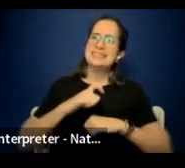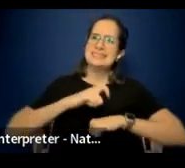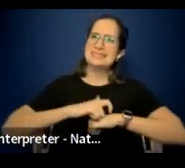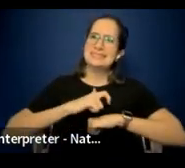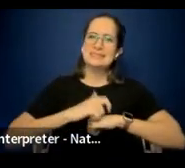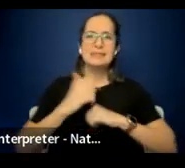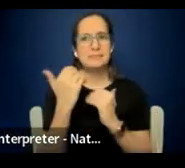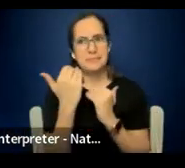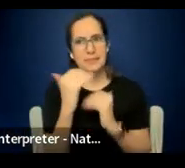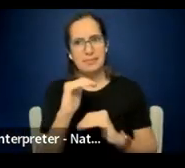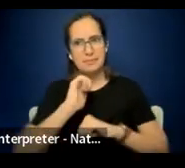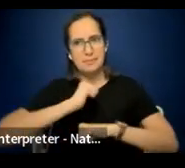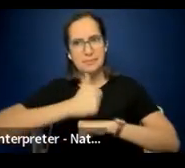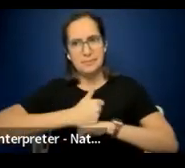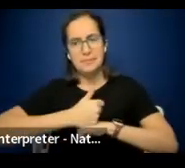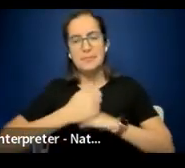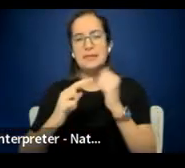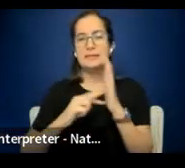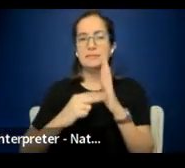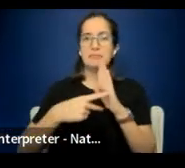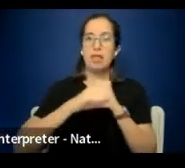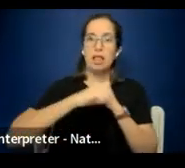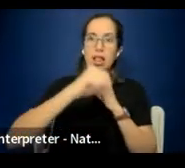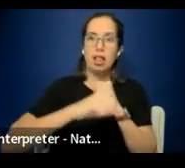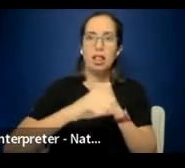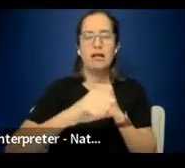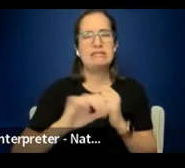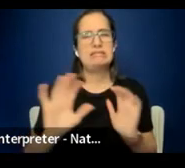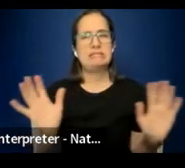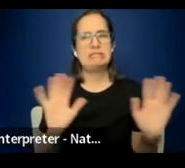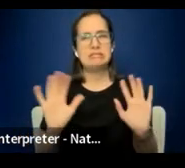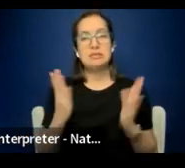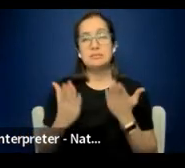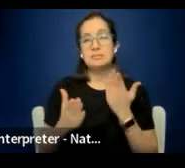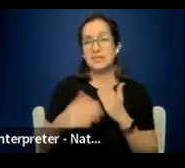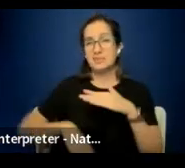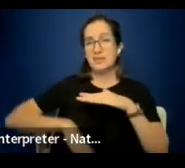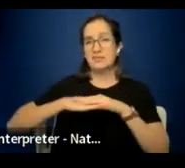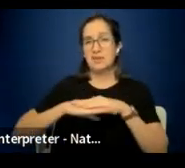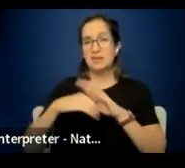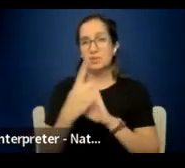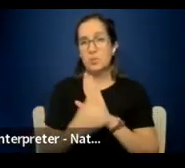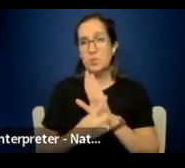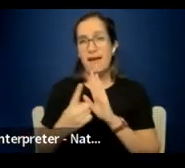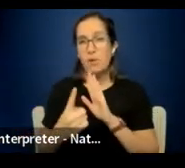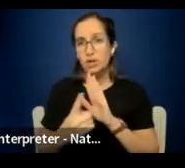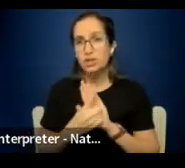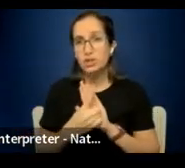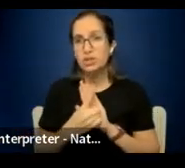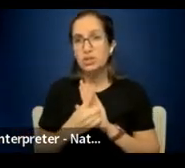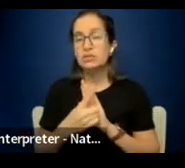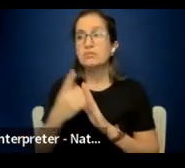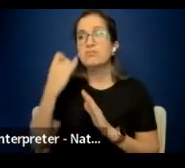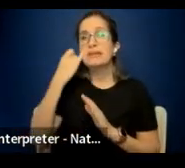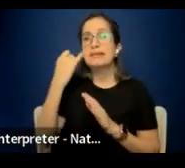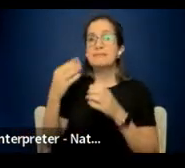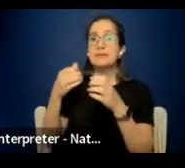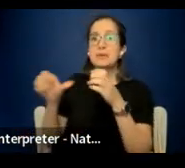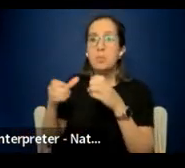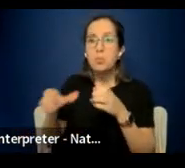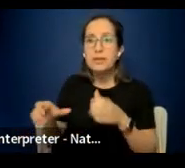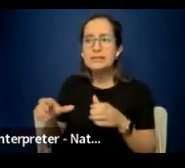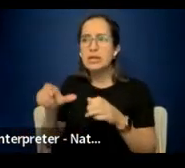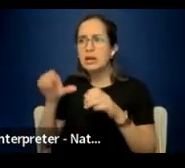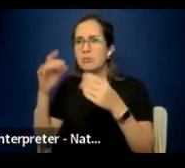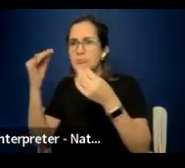So don't make these activities really long. I would say, you know, an hour max. So if they're doing something in breakouts and really working on